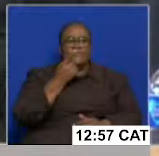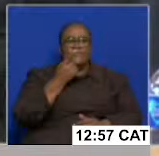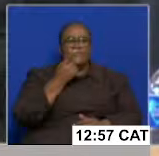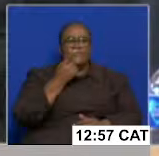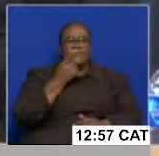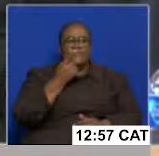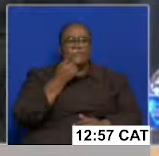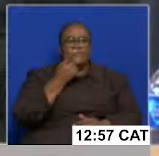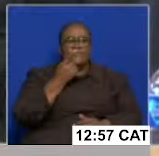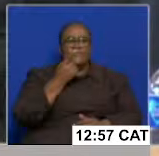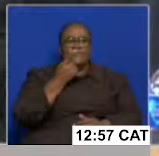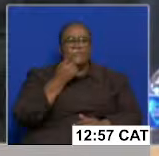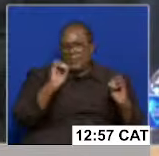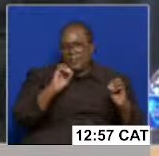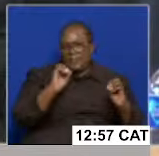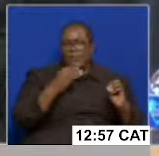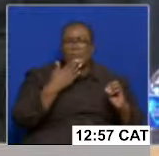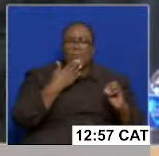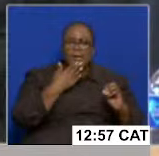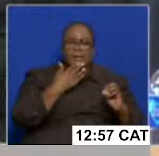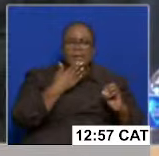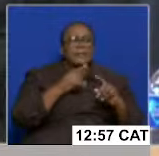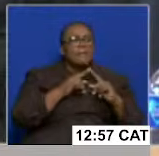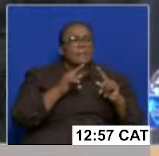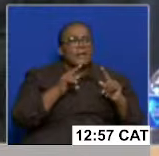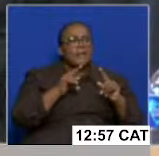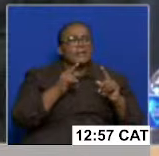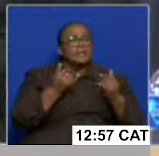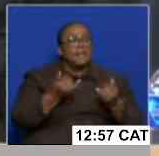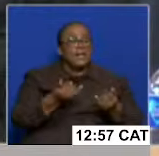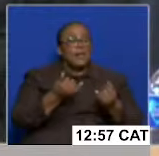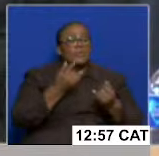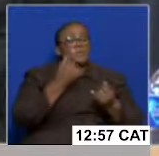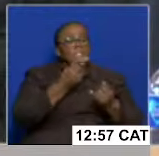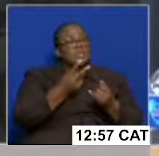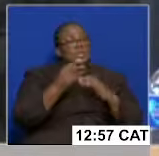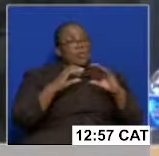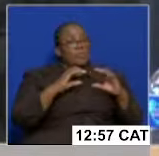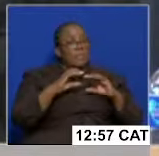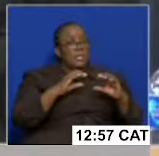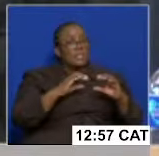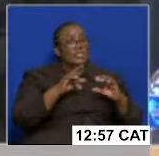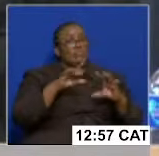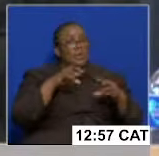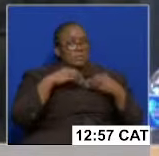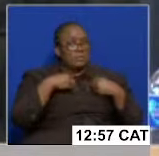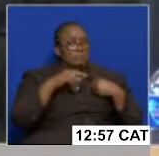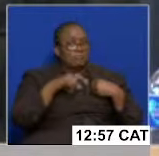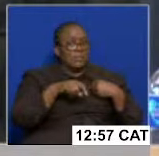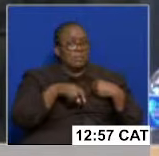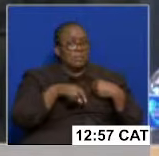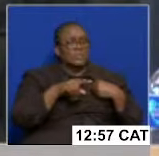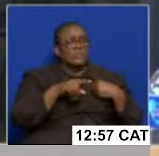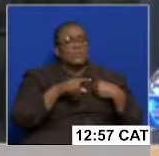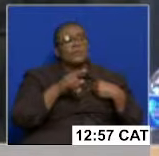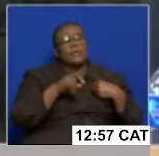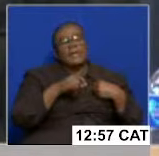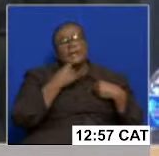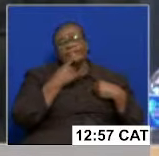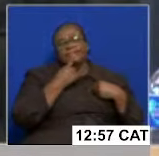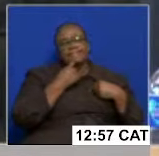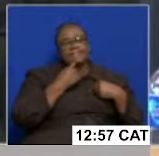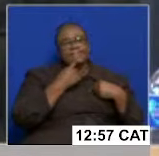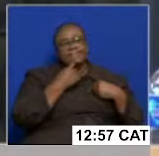you look at that communication now, you have to accept that it does suggest that you had somebody in